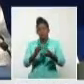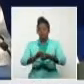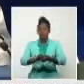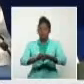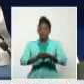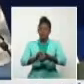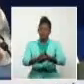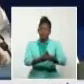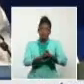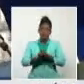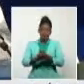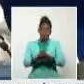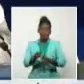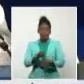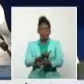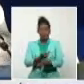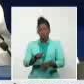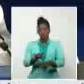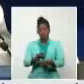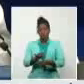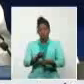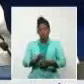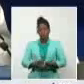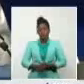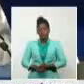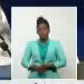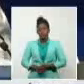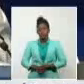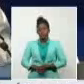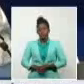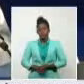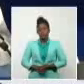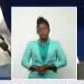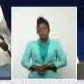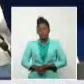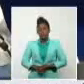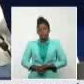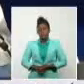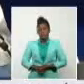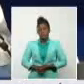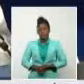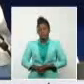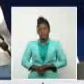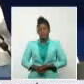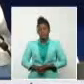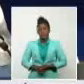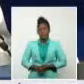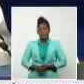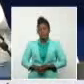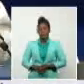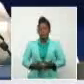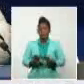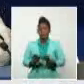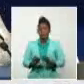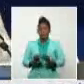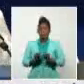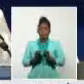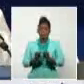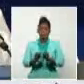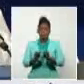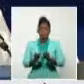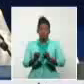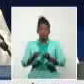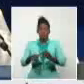We regret this loss and reiterate our condolences to her family and